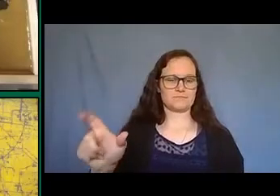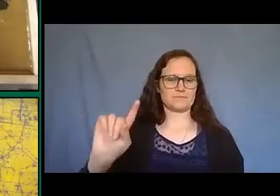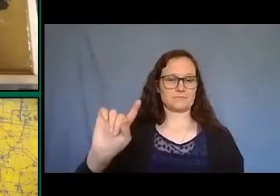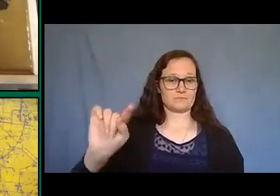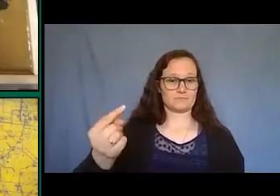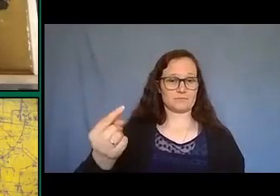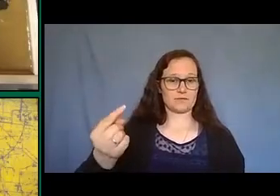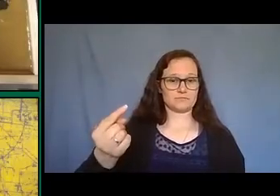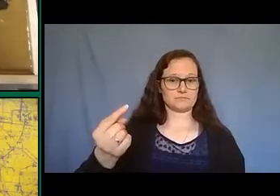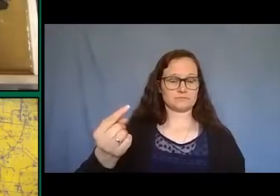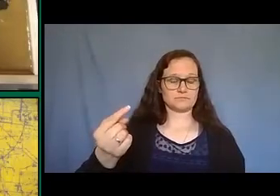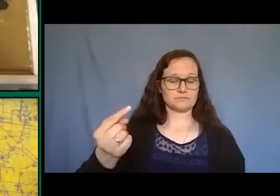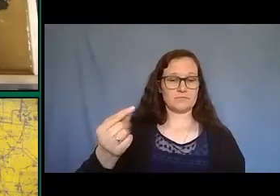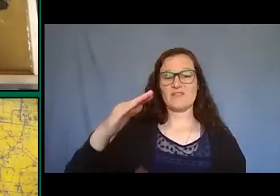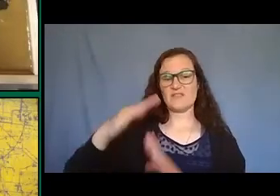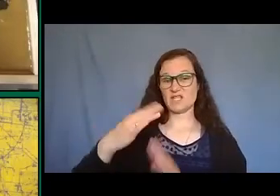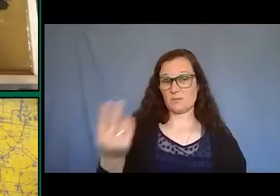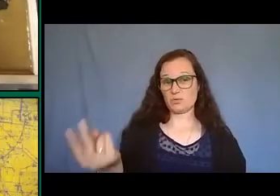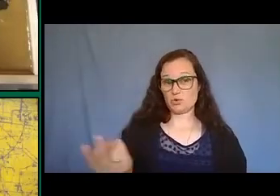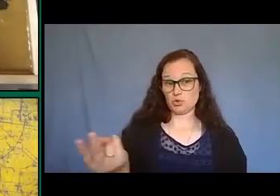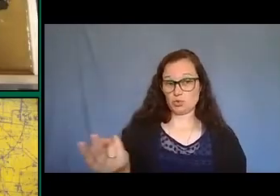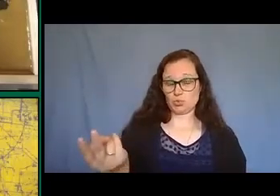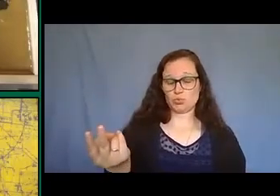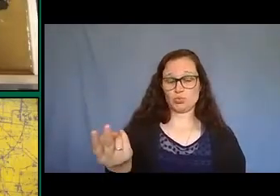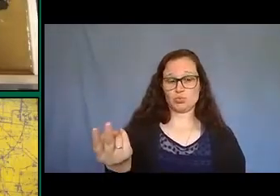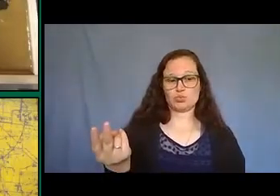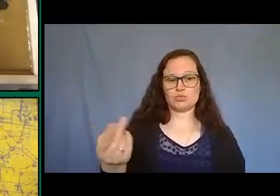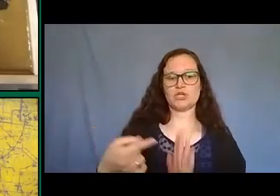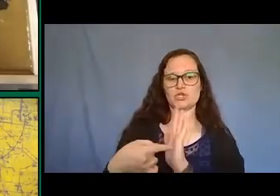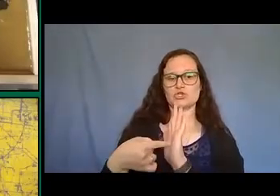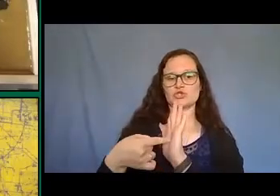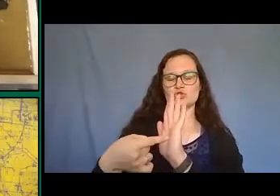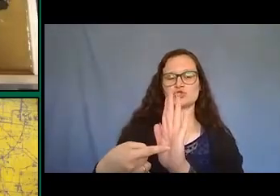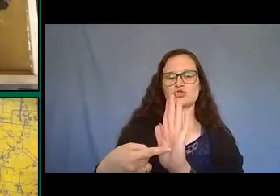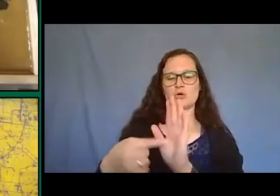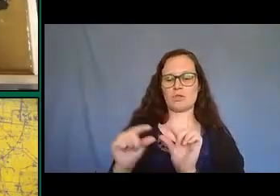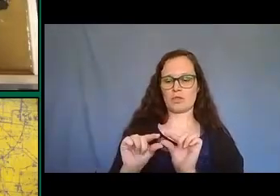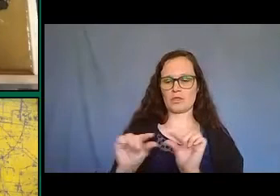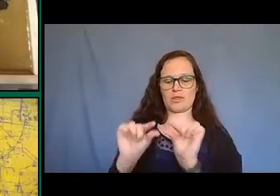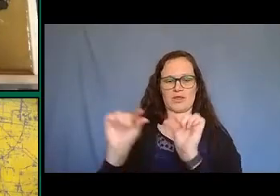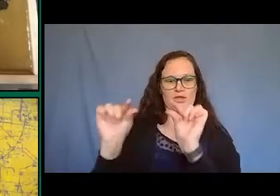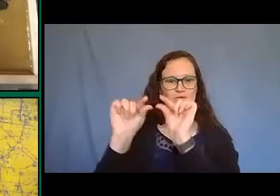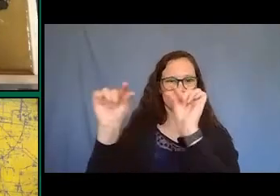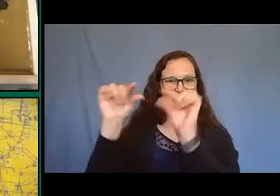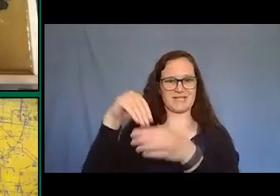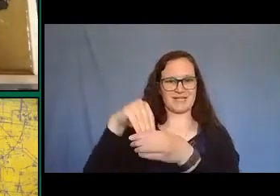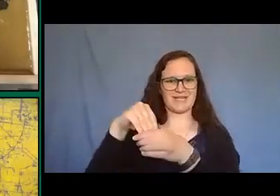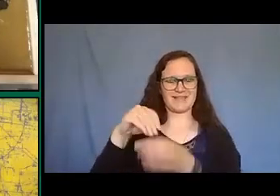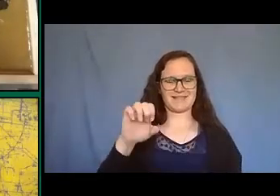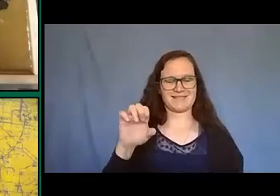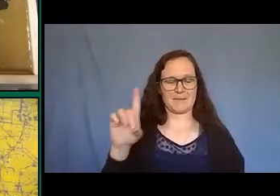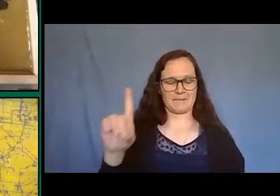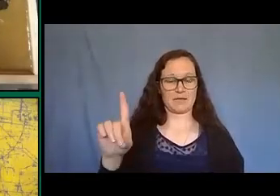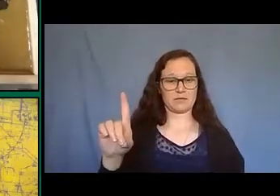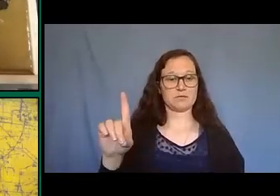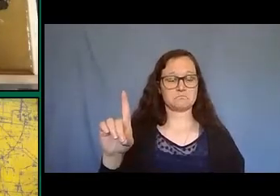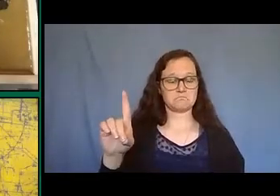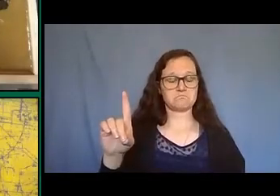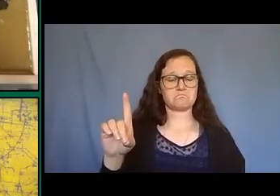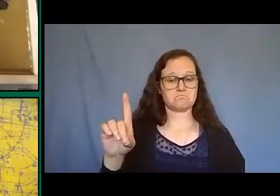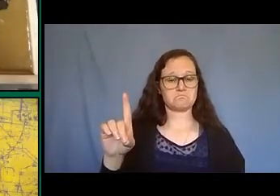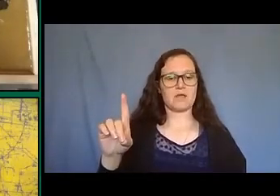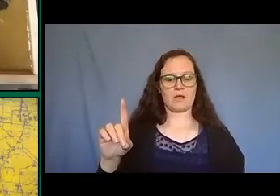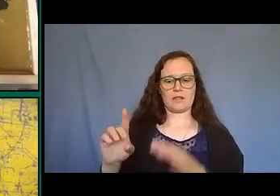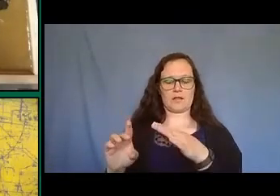actually the top 2 on the right show the layering that we found in the sediments in the Aztec Reservoir. And below is